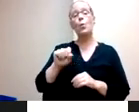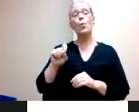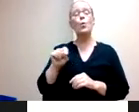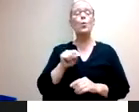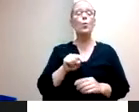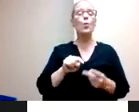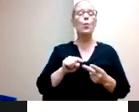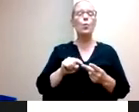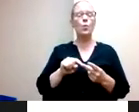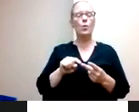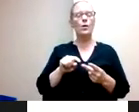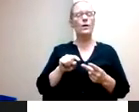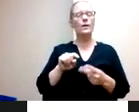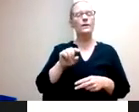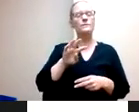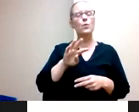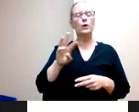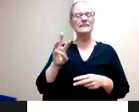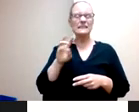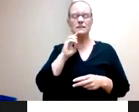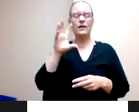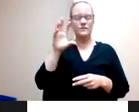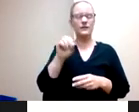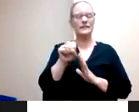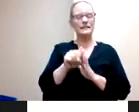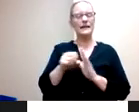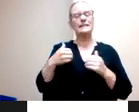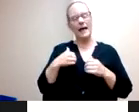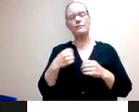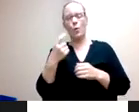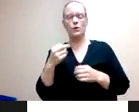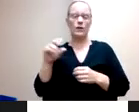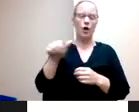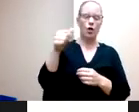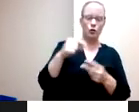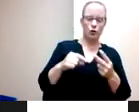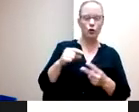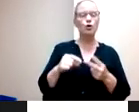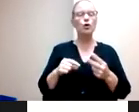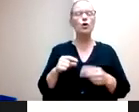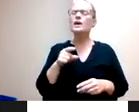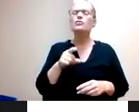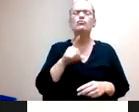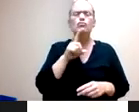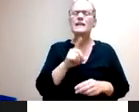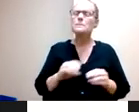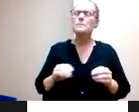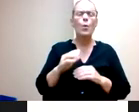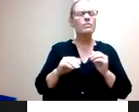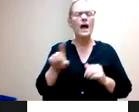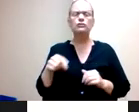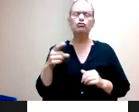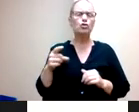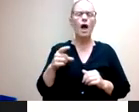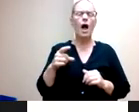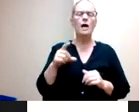46 of the 50 states have these right now. And they go beyond, we'll look at one, just the question of do not